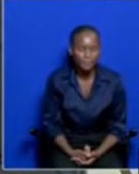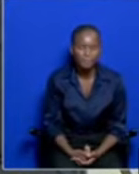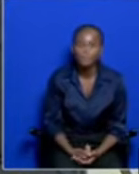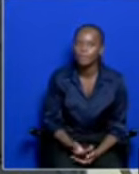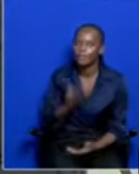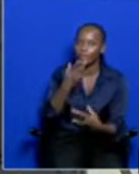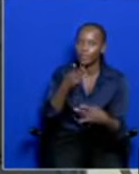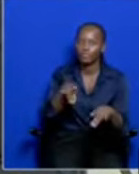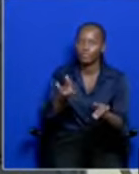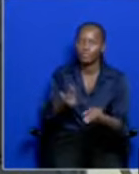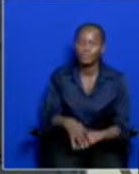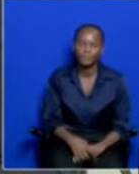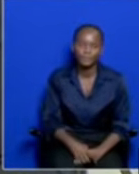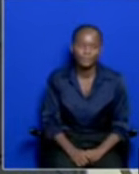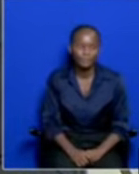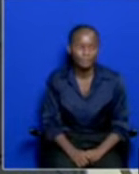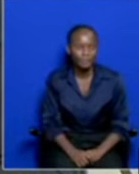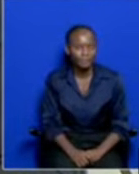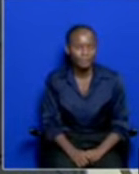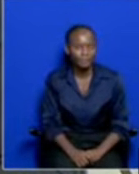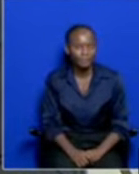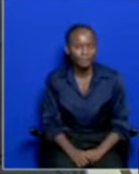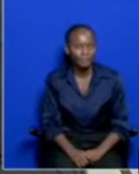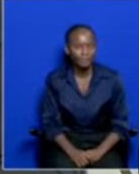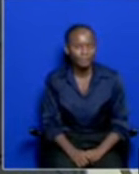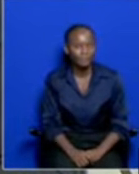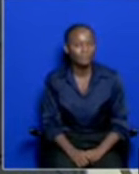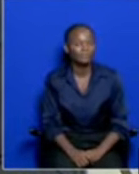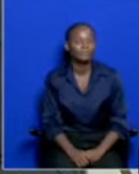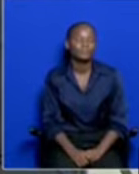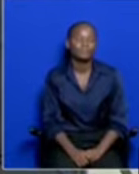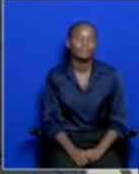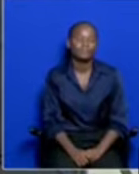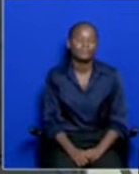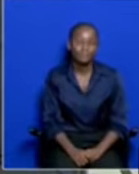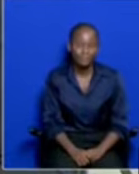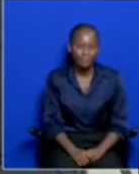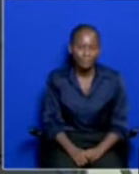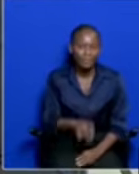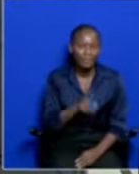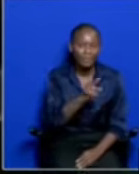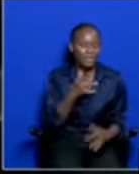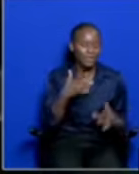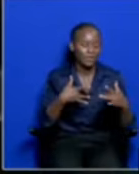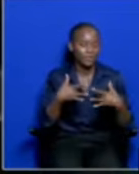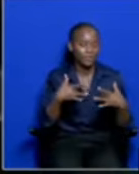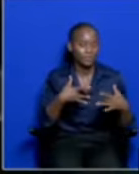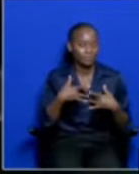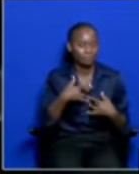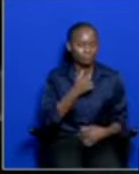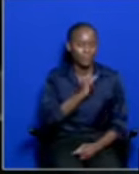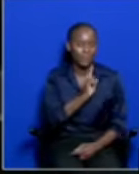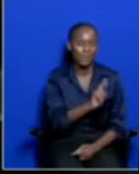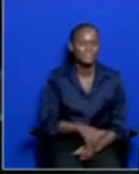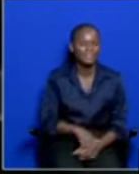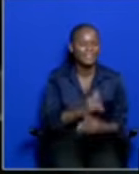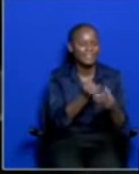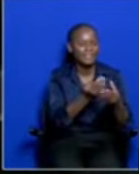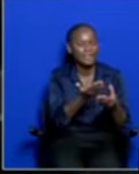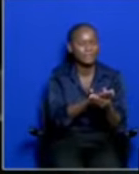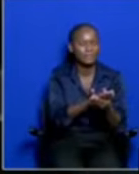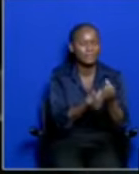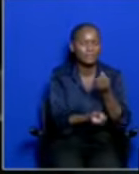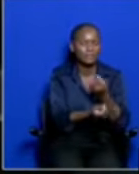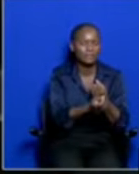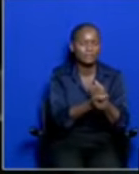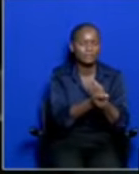Mr. Magagula, my concern is this case is from February 2023 and it's now February 2026.